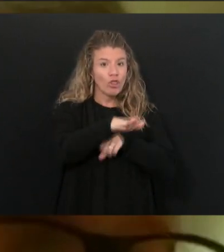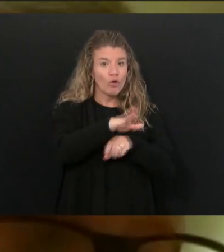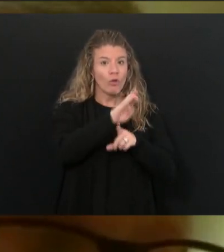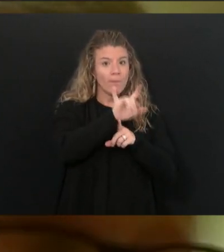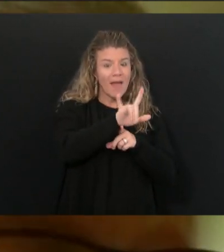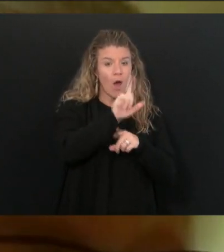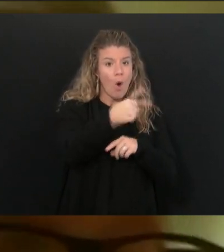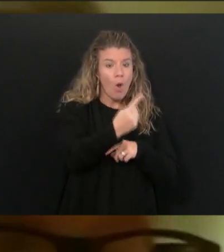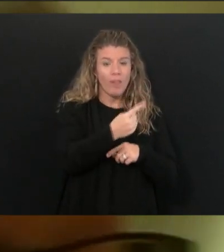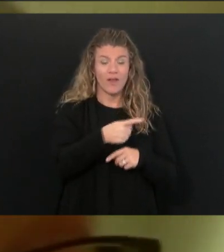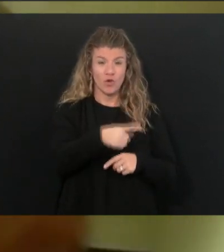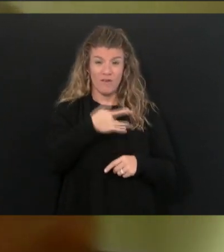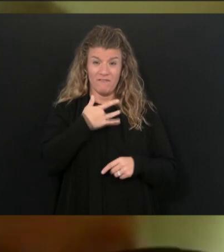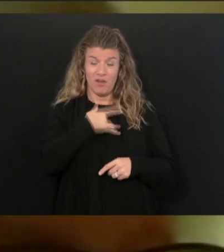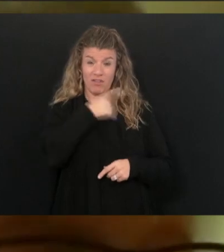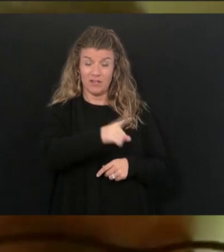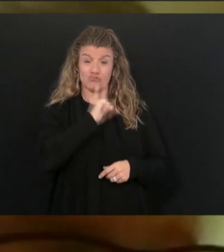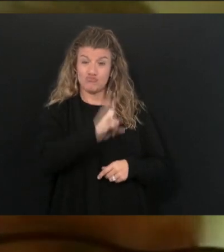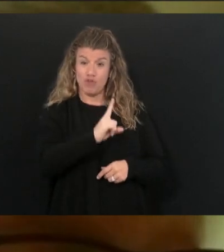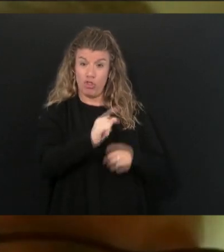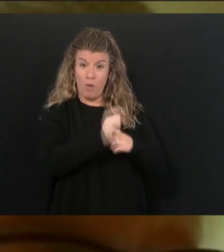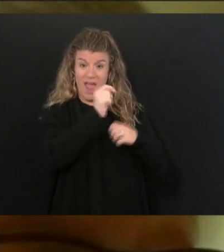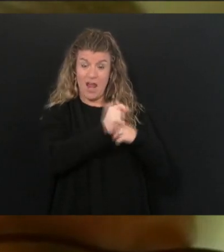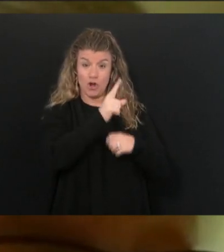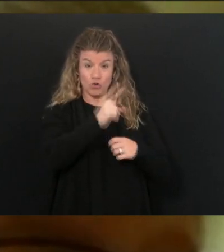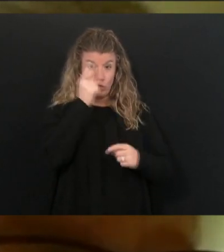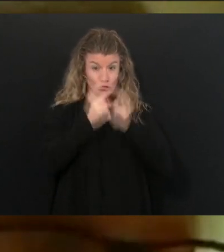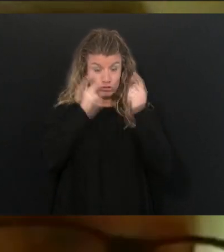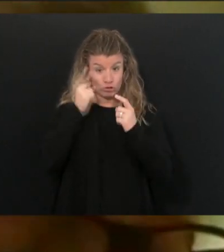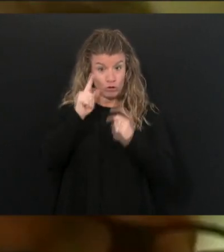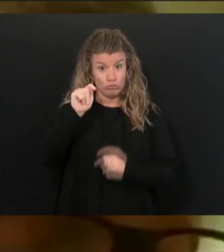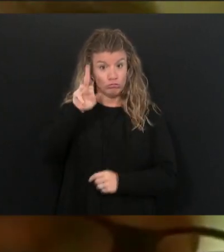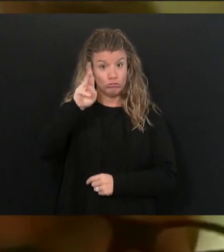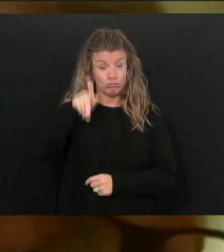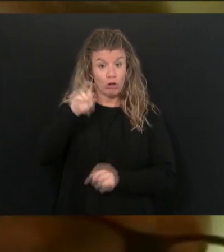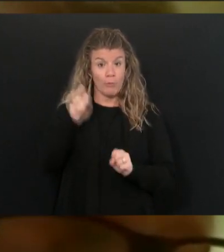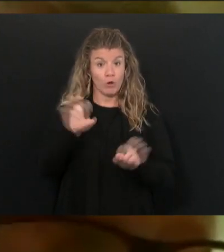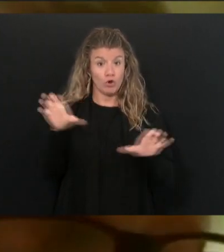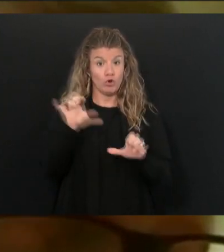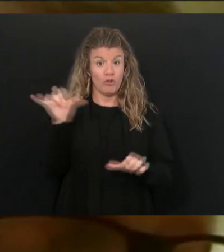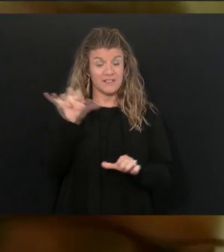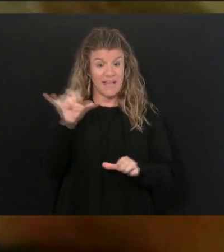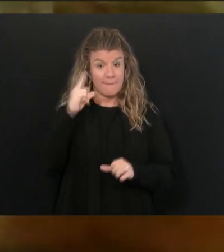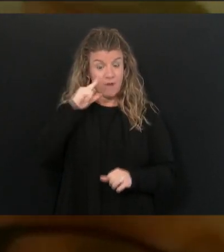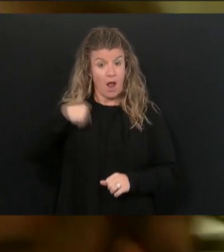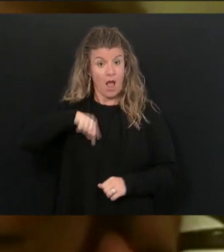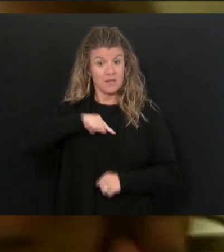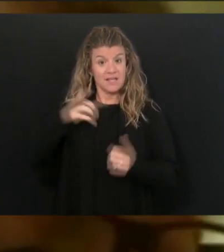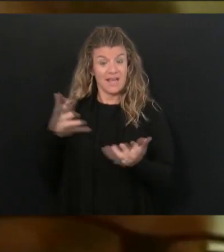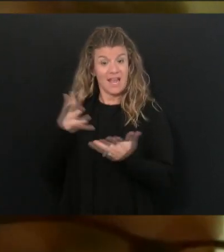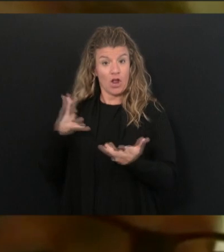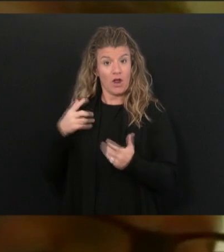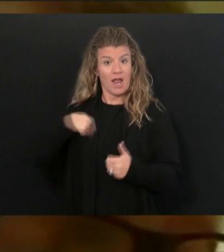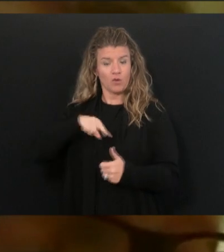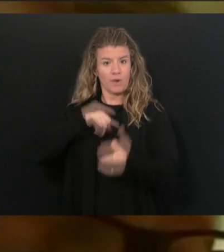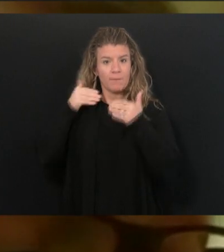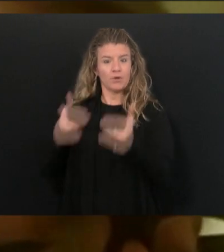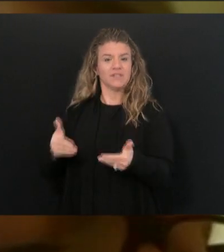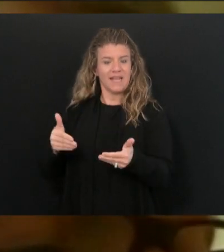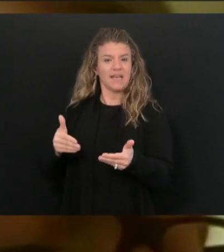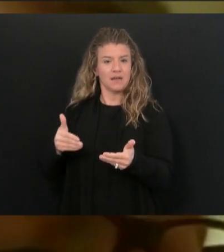And secondly, are you concerned that the president might threaten to withhold funding to West Virginia as we proceed